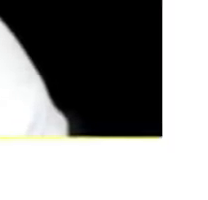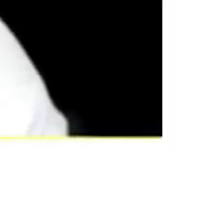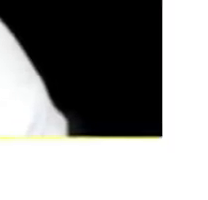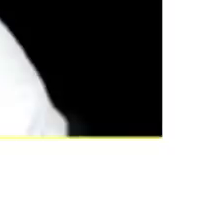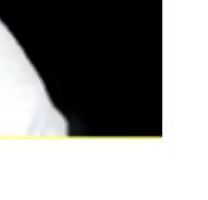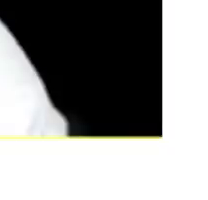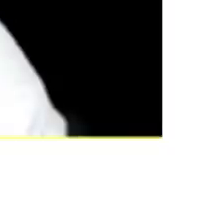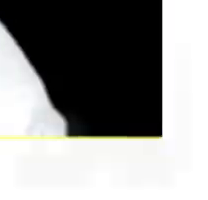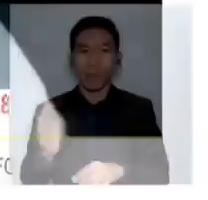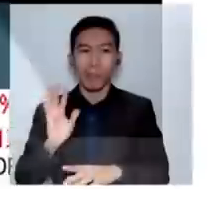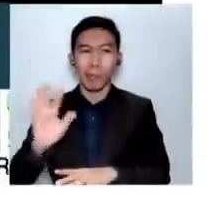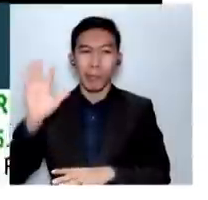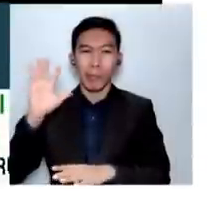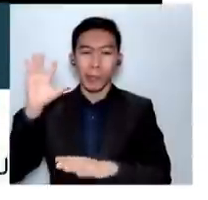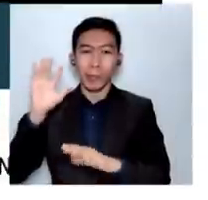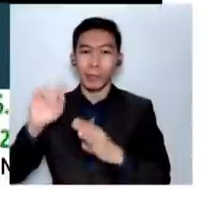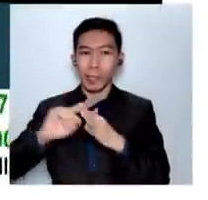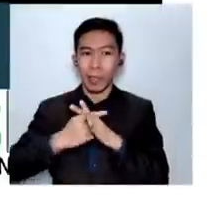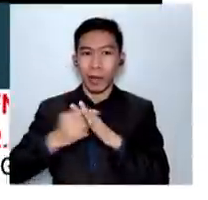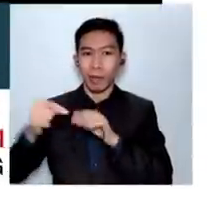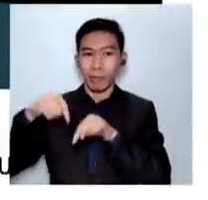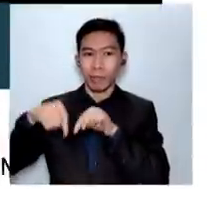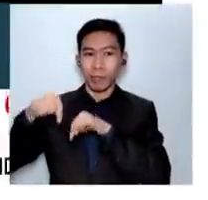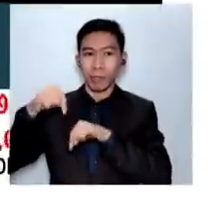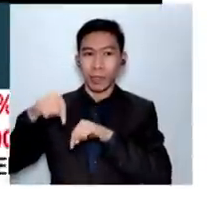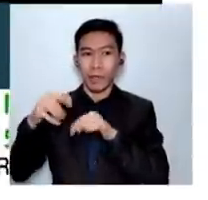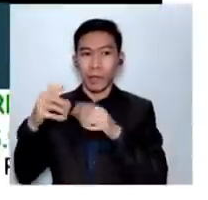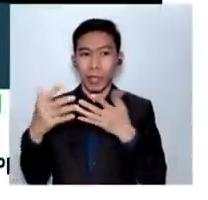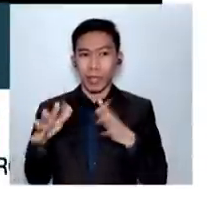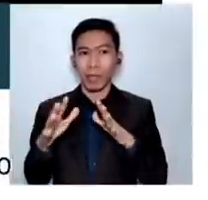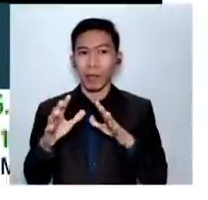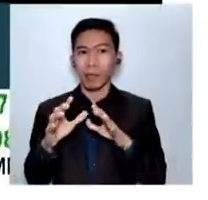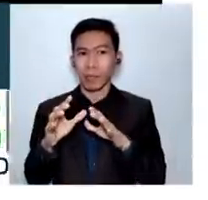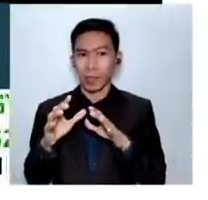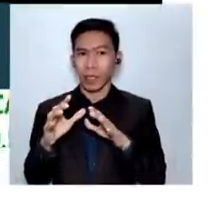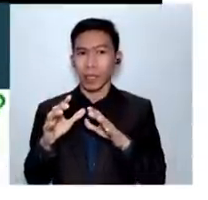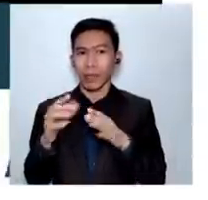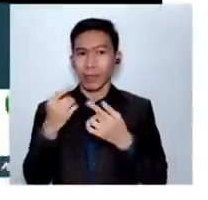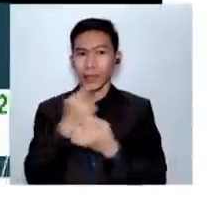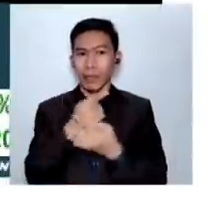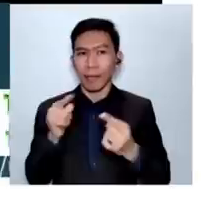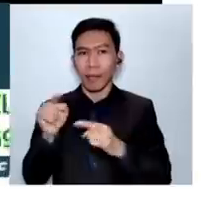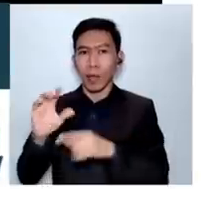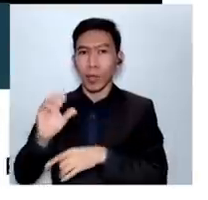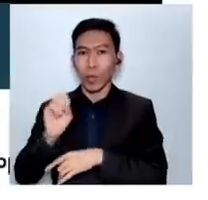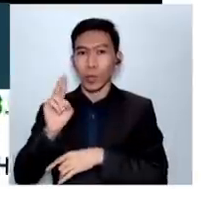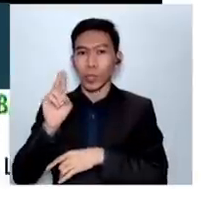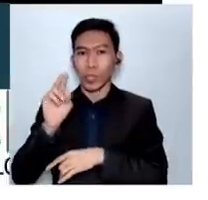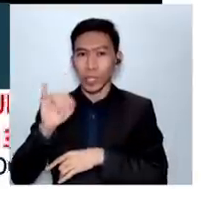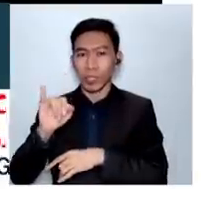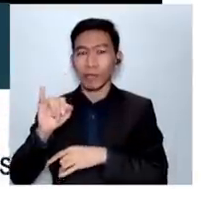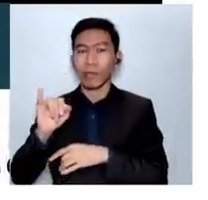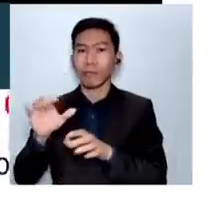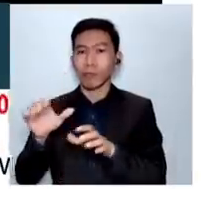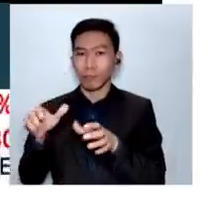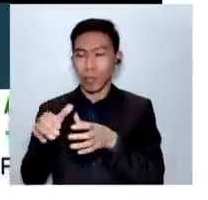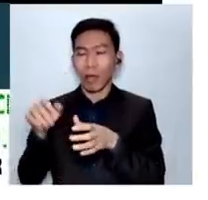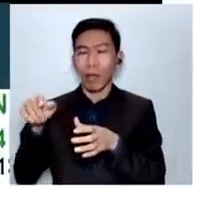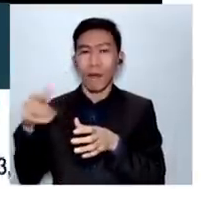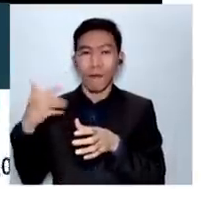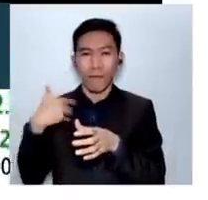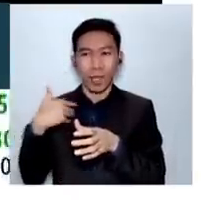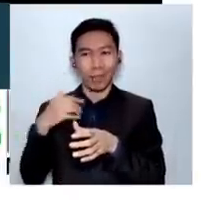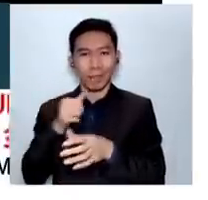the very start. We have maintained that the Cusi group has a secret agenda. They really, if you remember, Carmina,